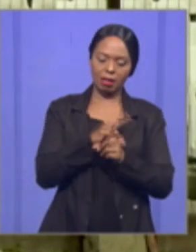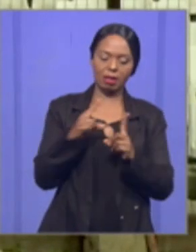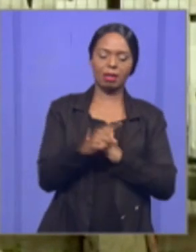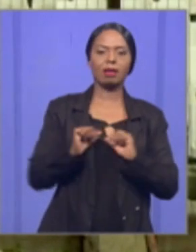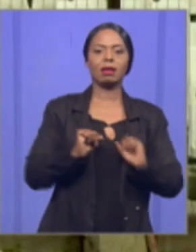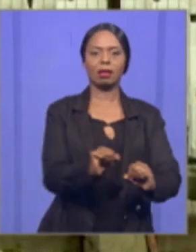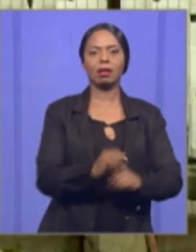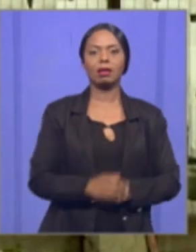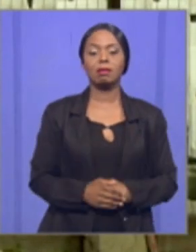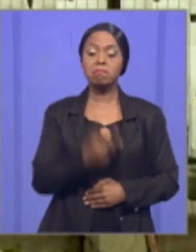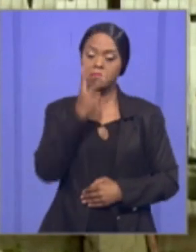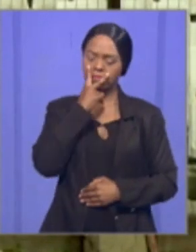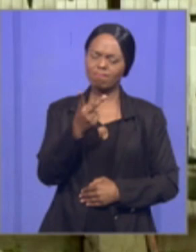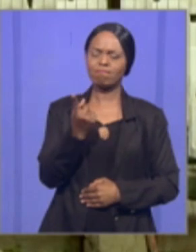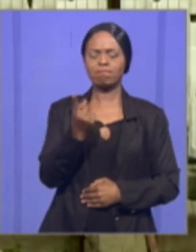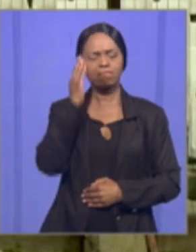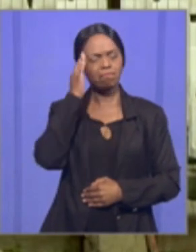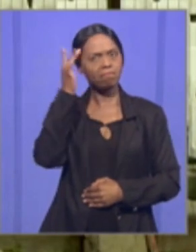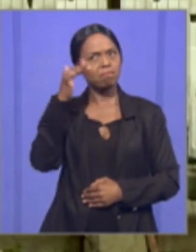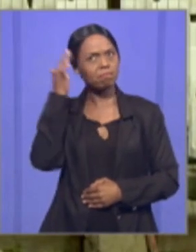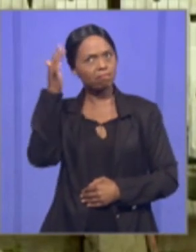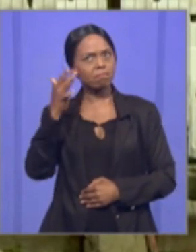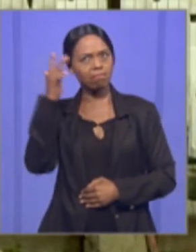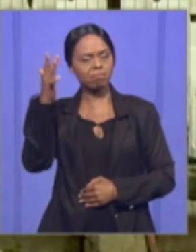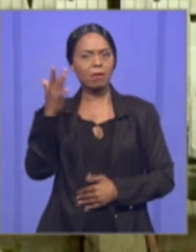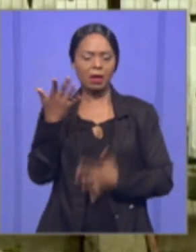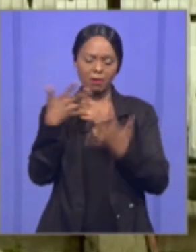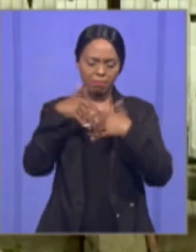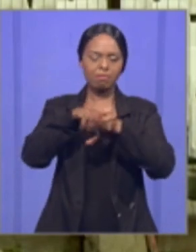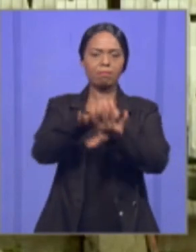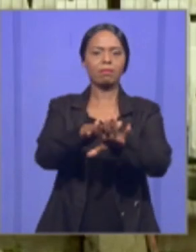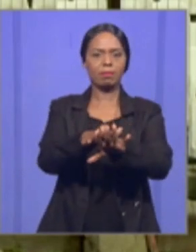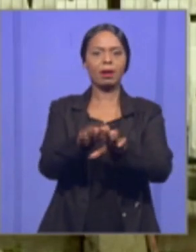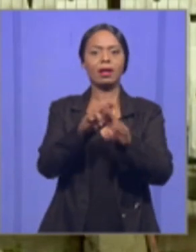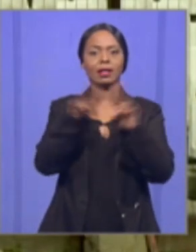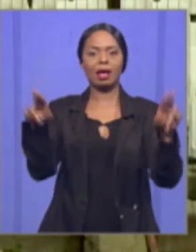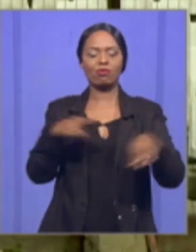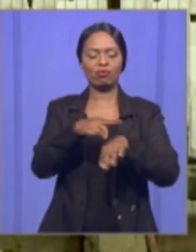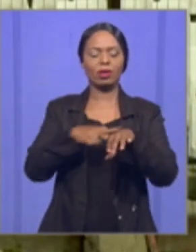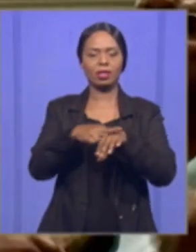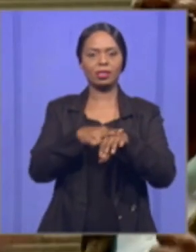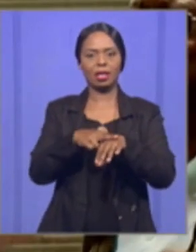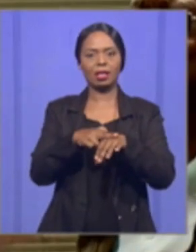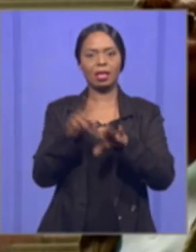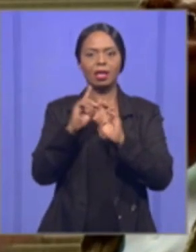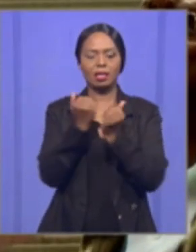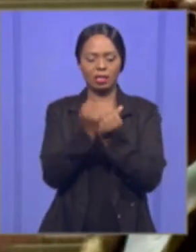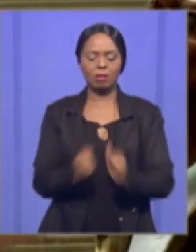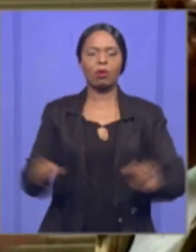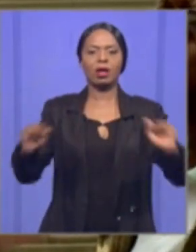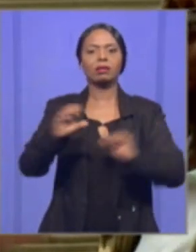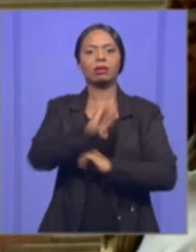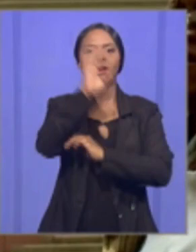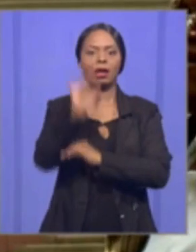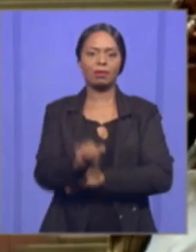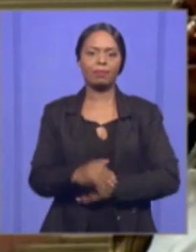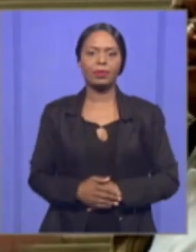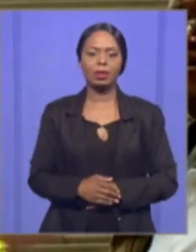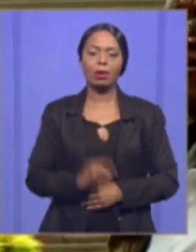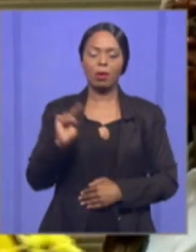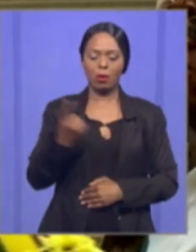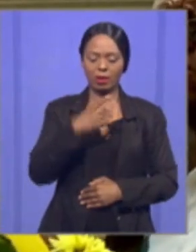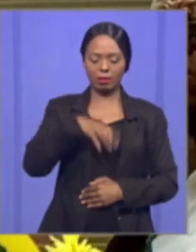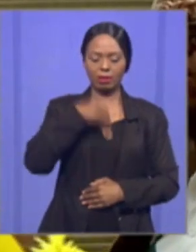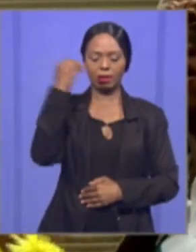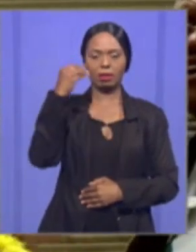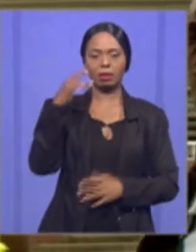gore let's get a united, non-racial, and democratic South Africa. Long live the spirit of Comrade Pega, long